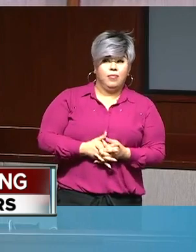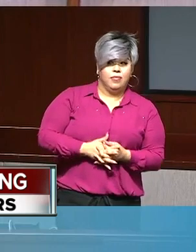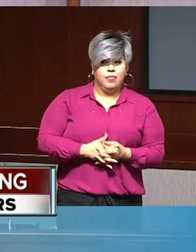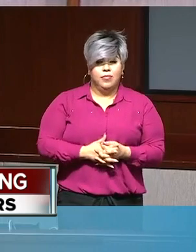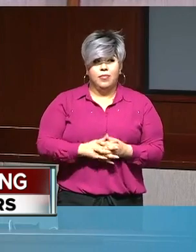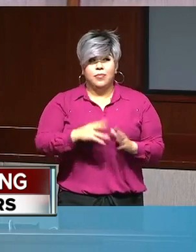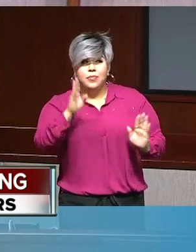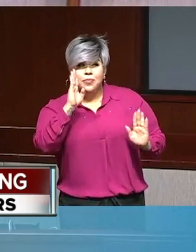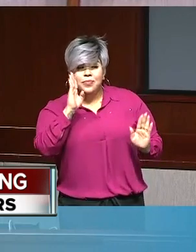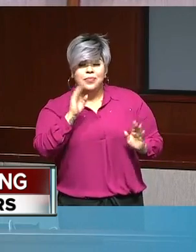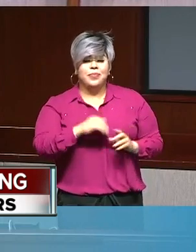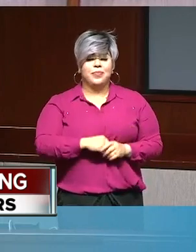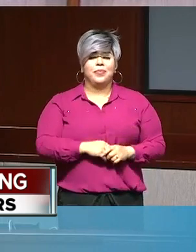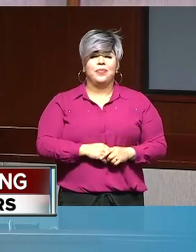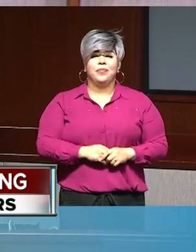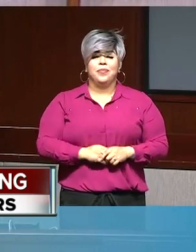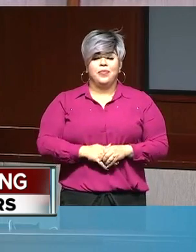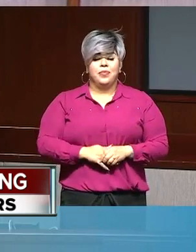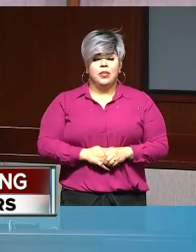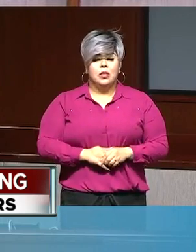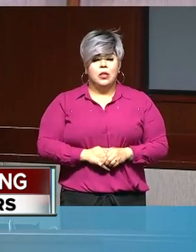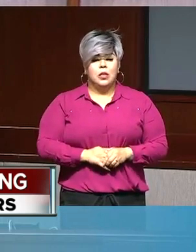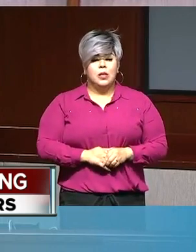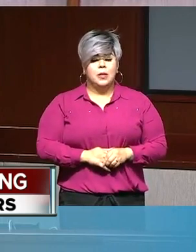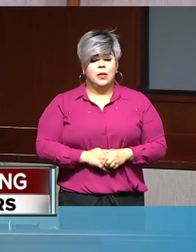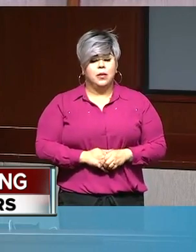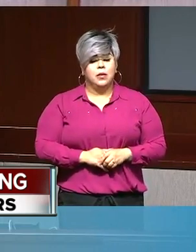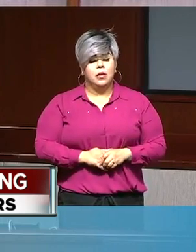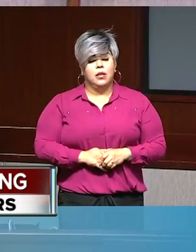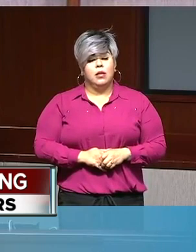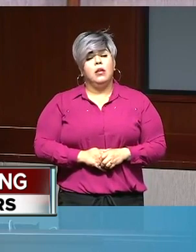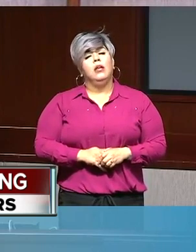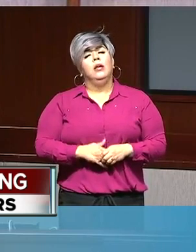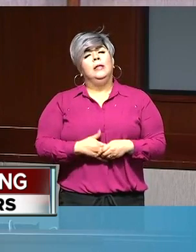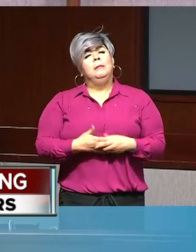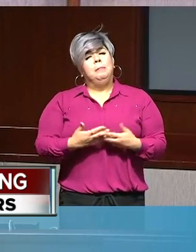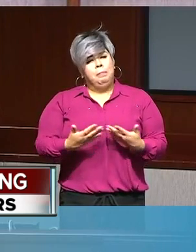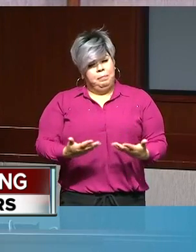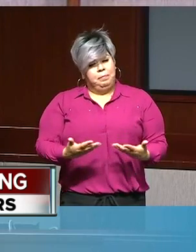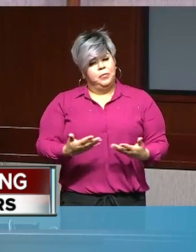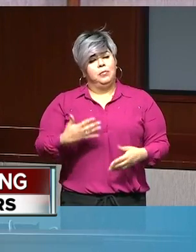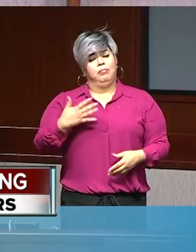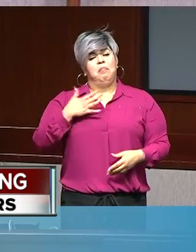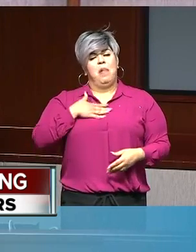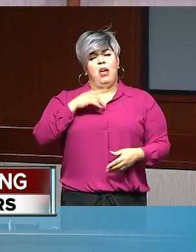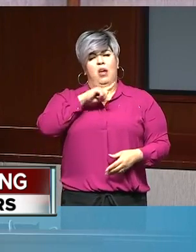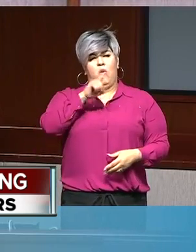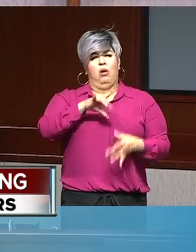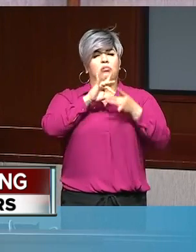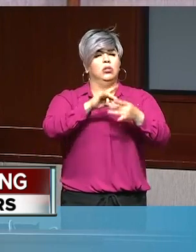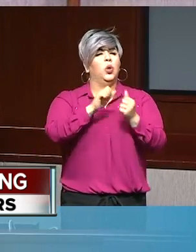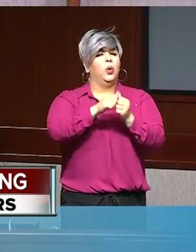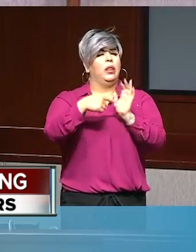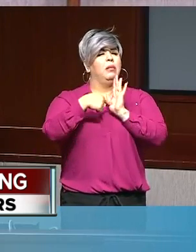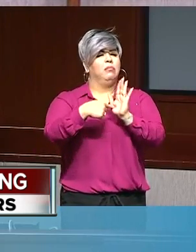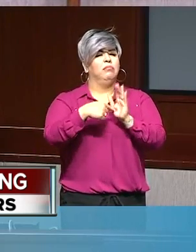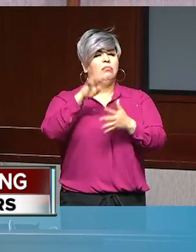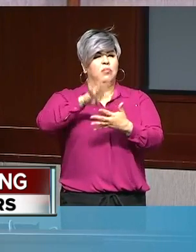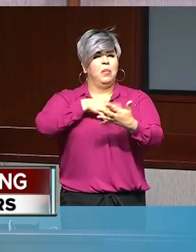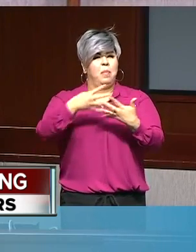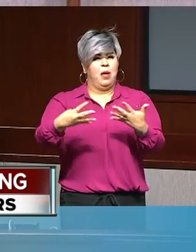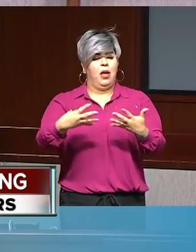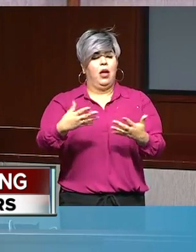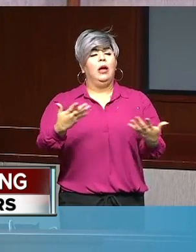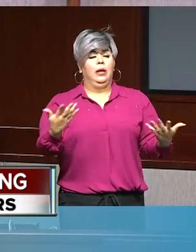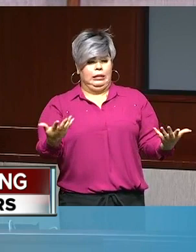Hi, this is Stacy. Go ahead. Yes, my question is, when I'm looking at the model, Matt, I assume this question